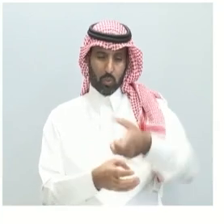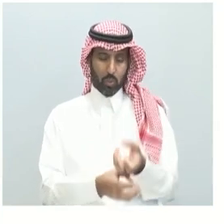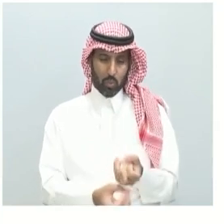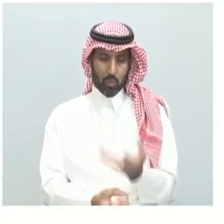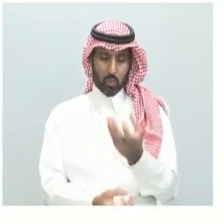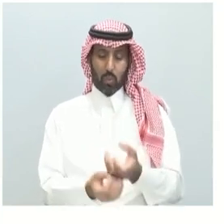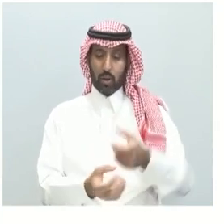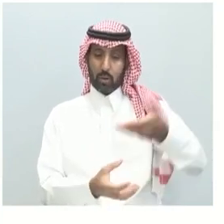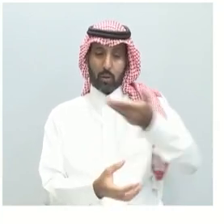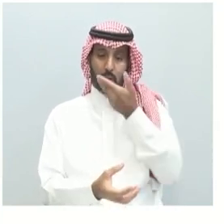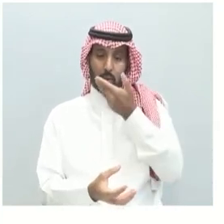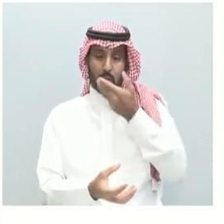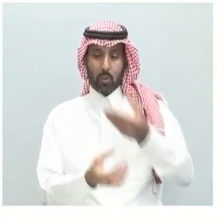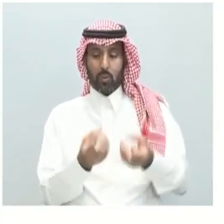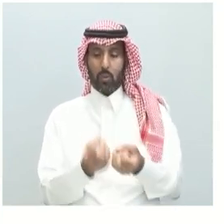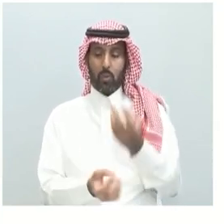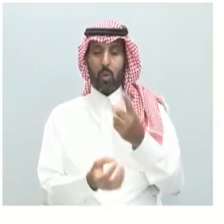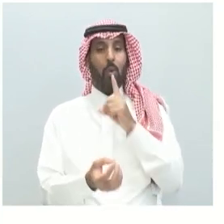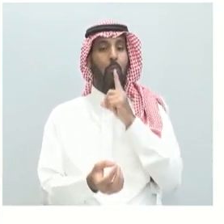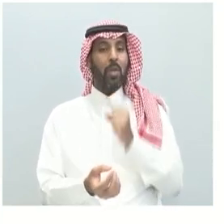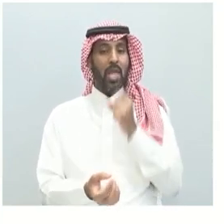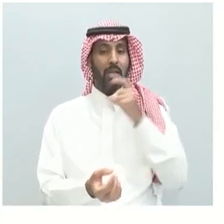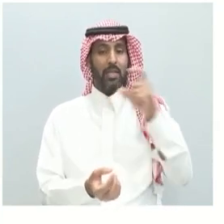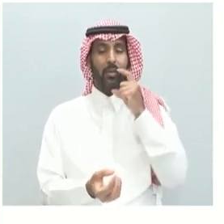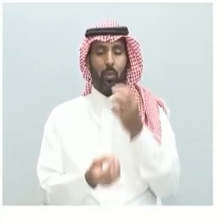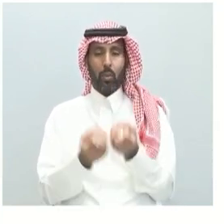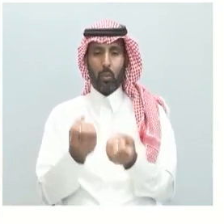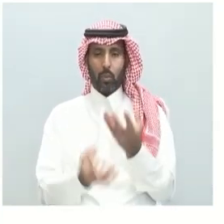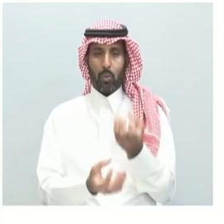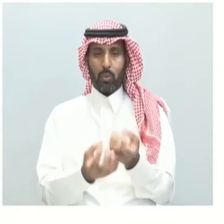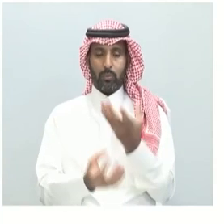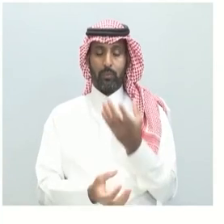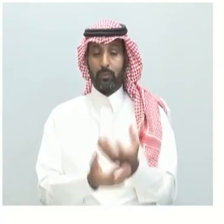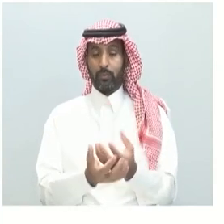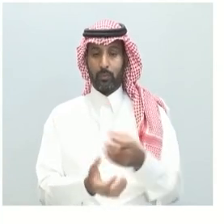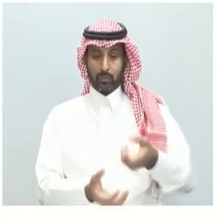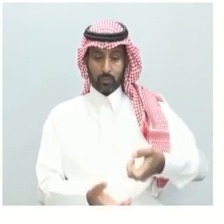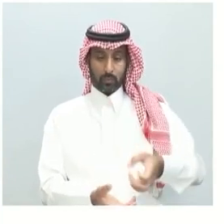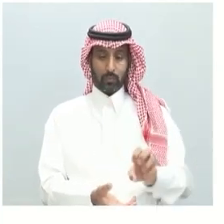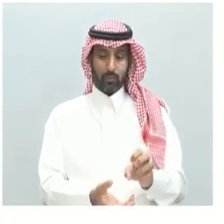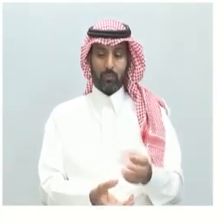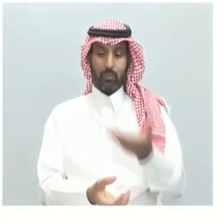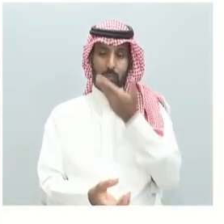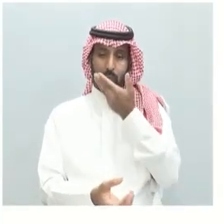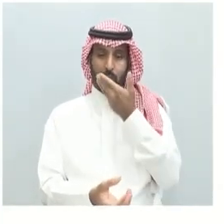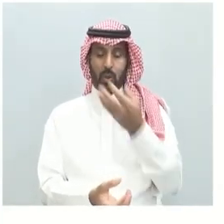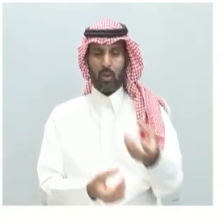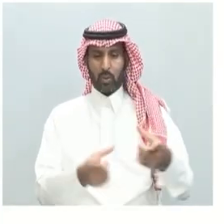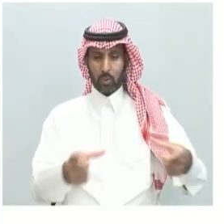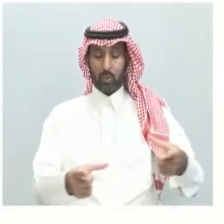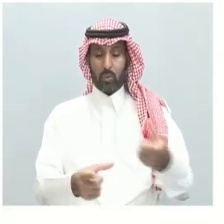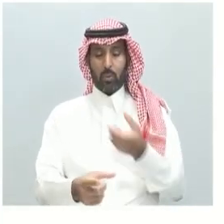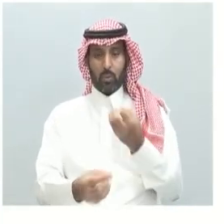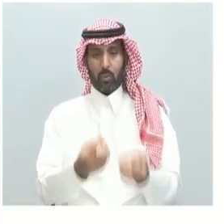degrees Celsius, it boils. So if you, yes, heat water